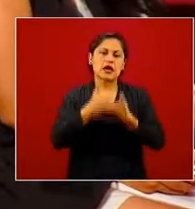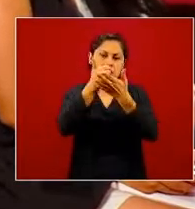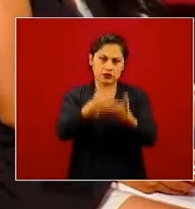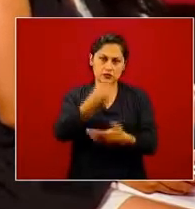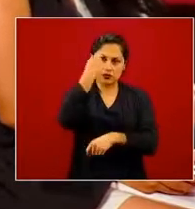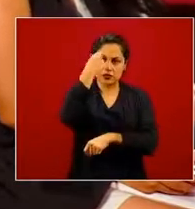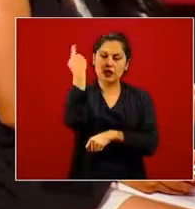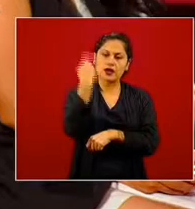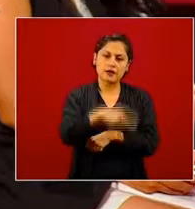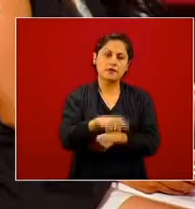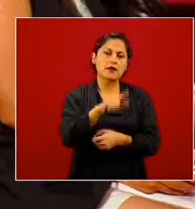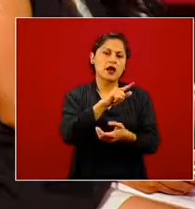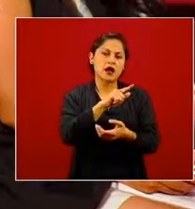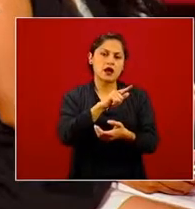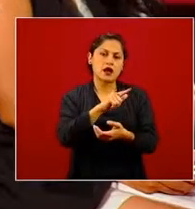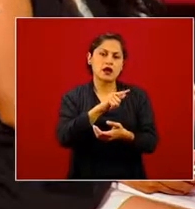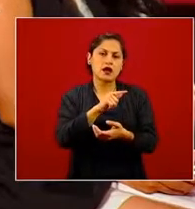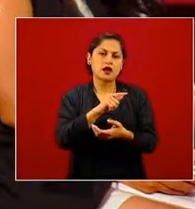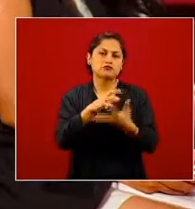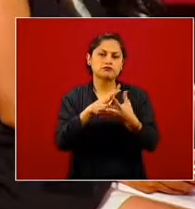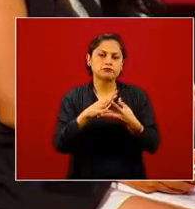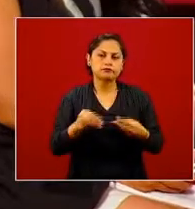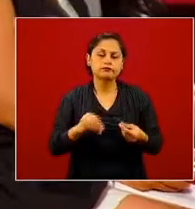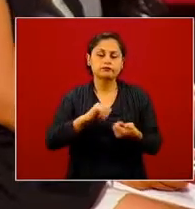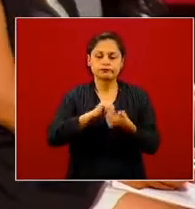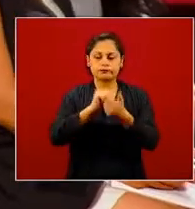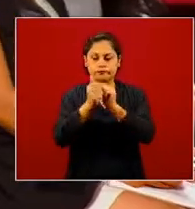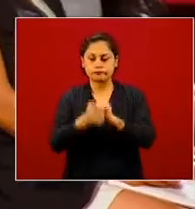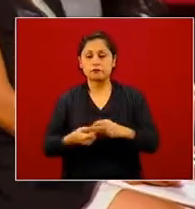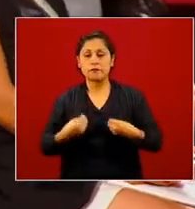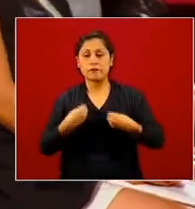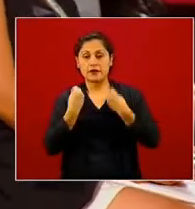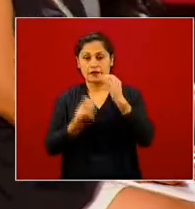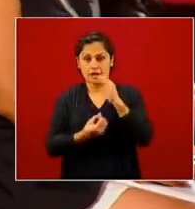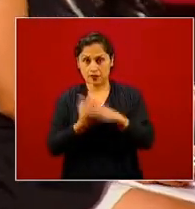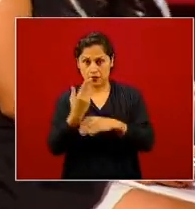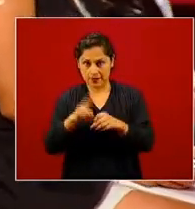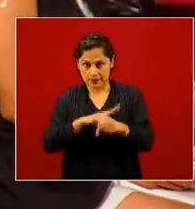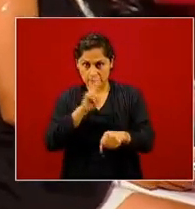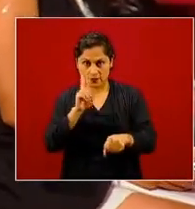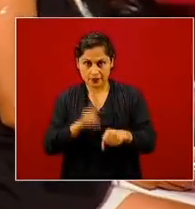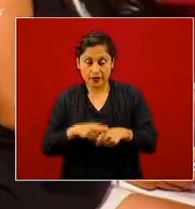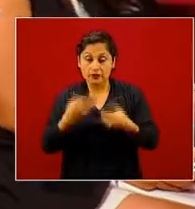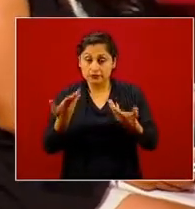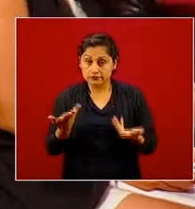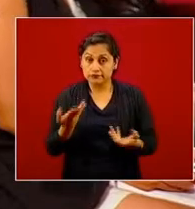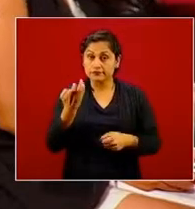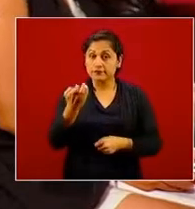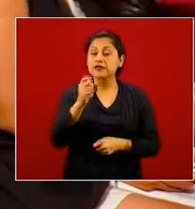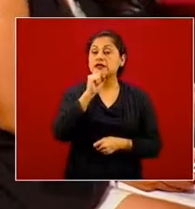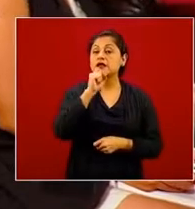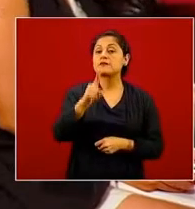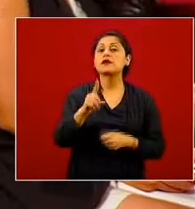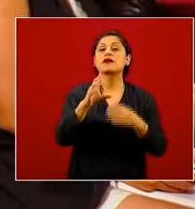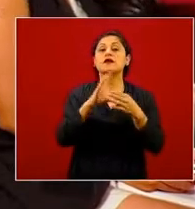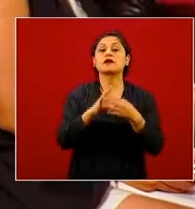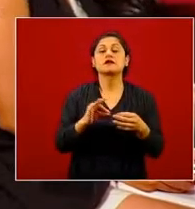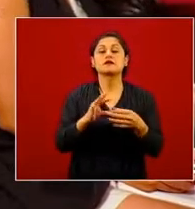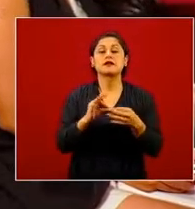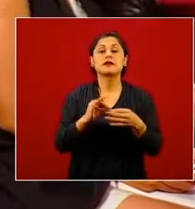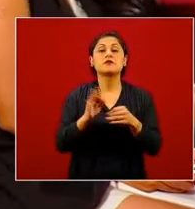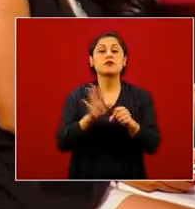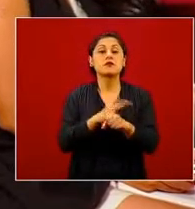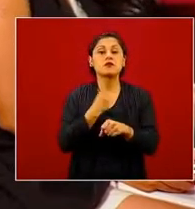masks. This is going to be an auxiliary measure in terms of the transition to the new normal.